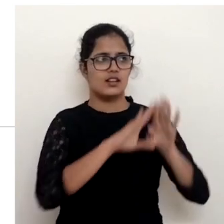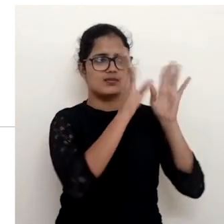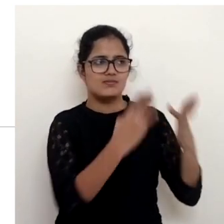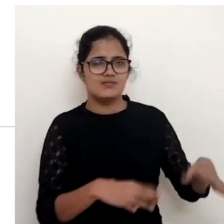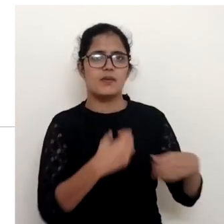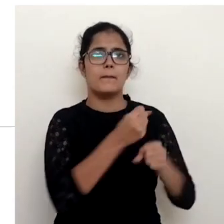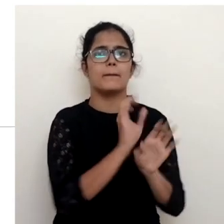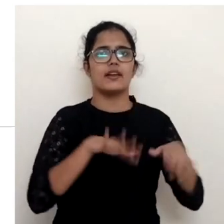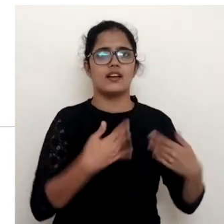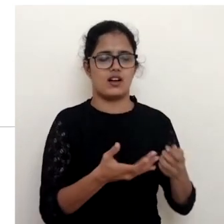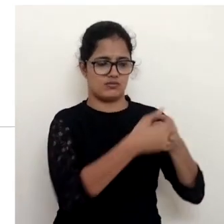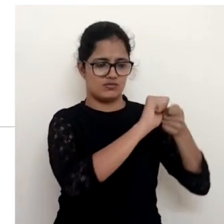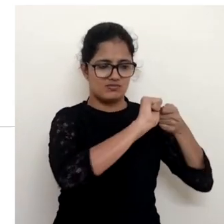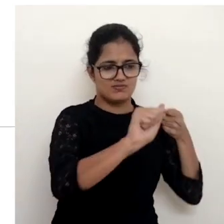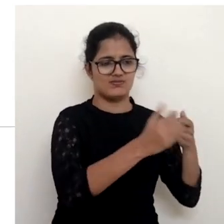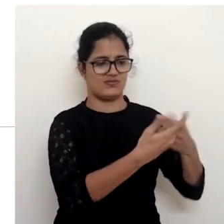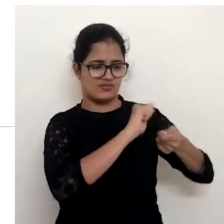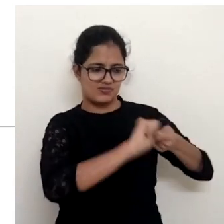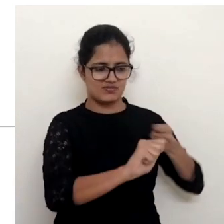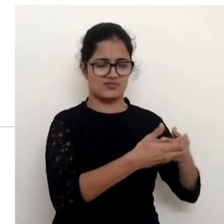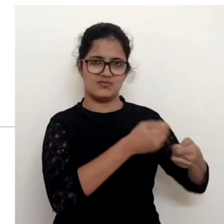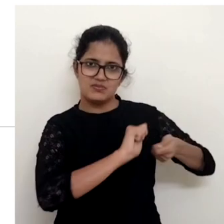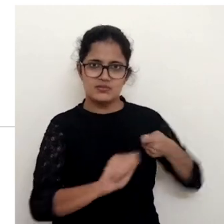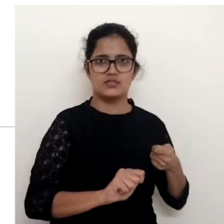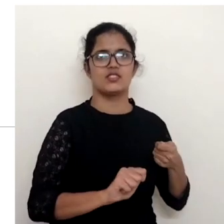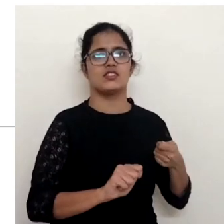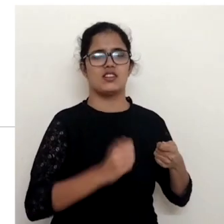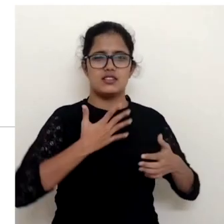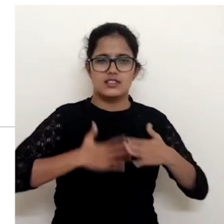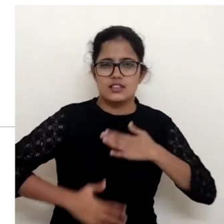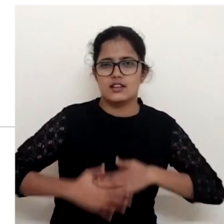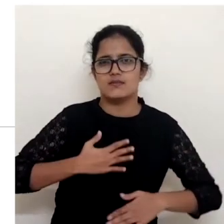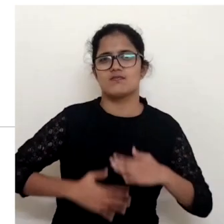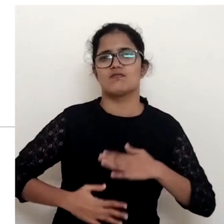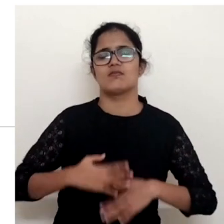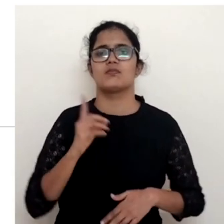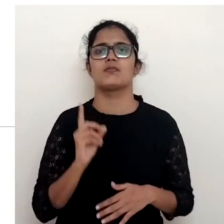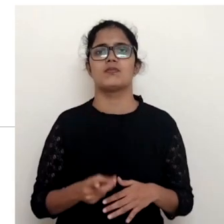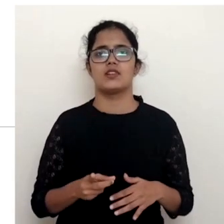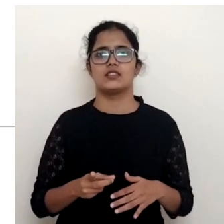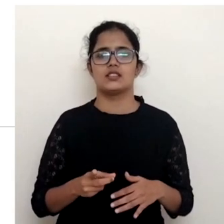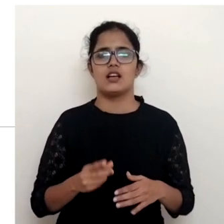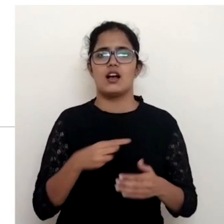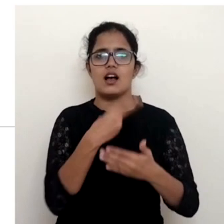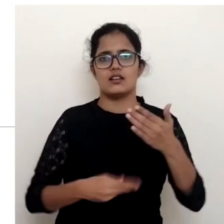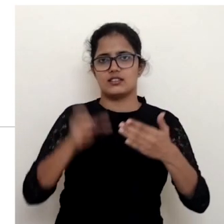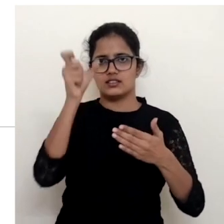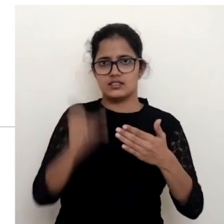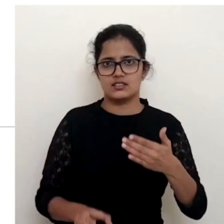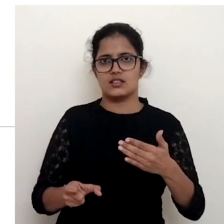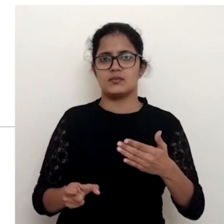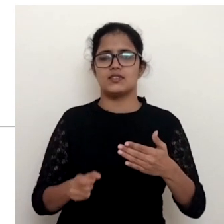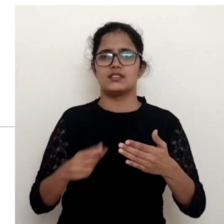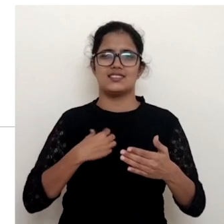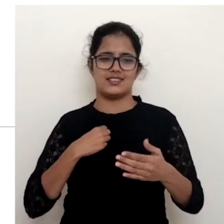The works are built up of one knot after another knot, so it's about patience. She's not